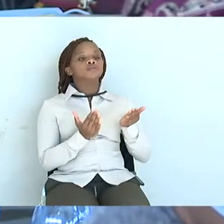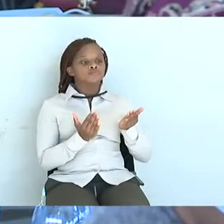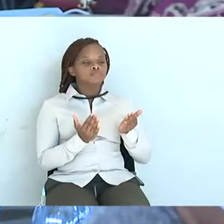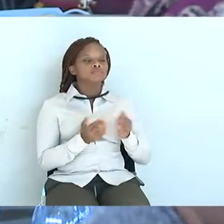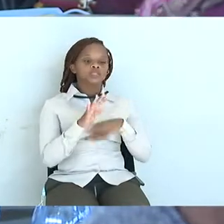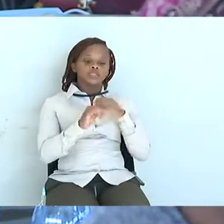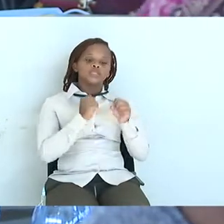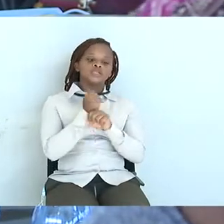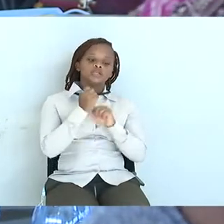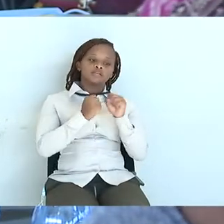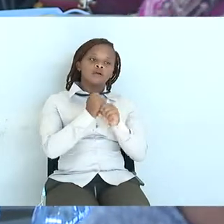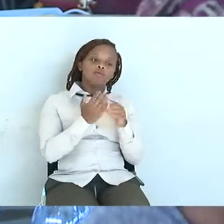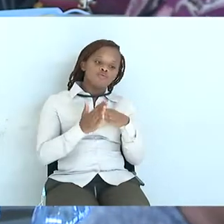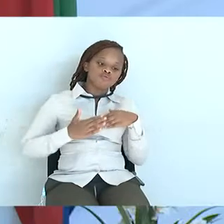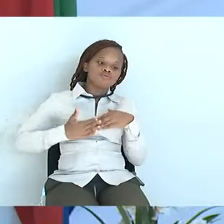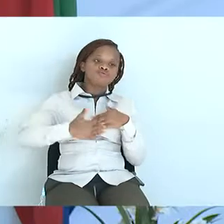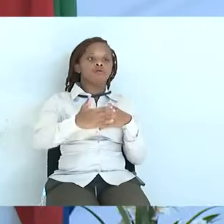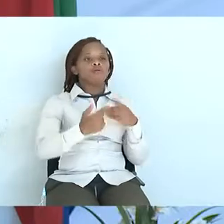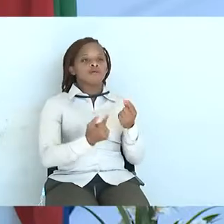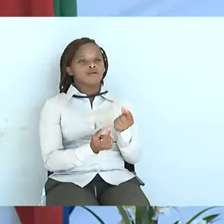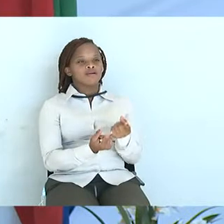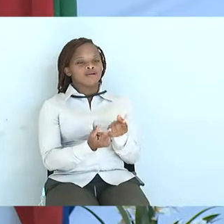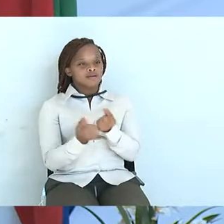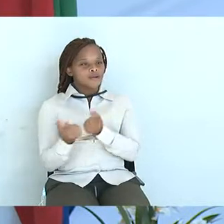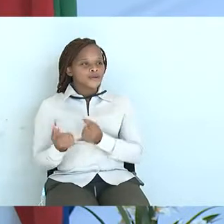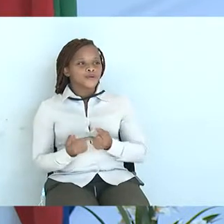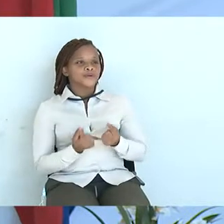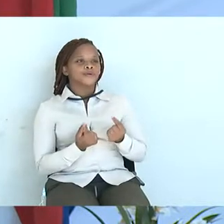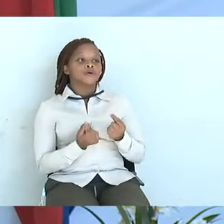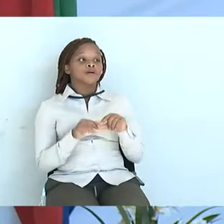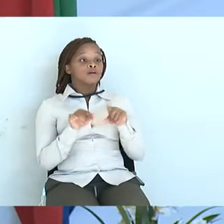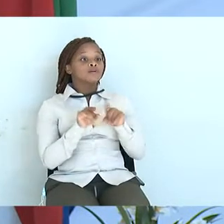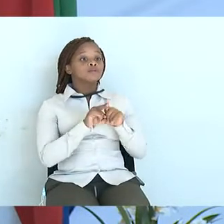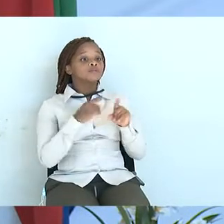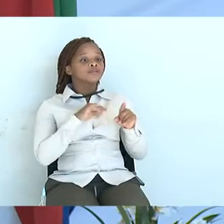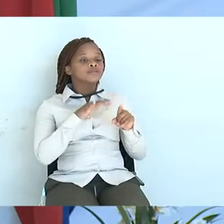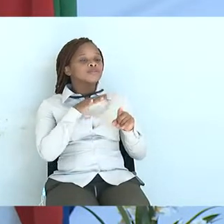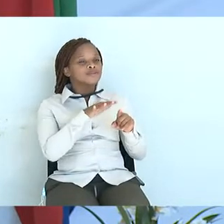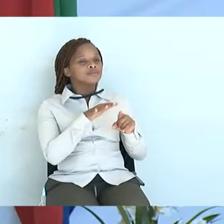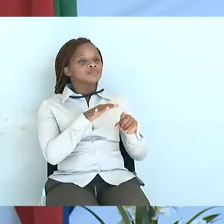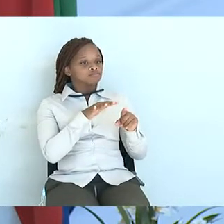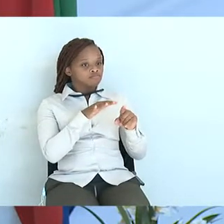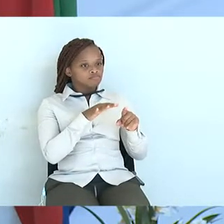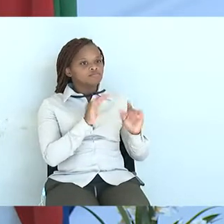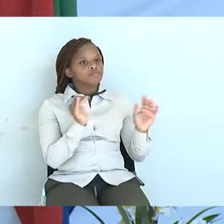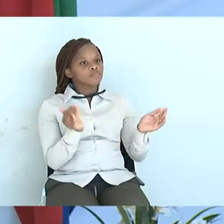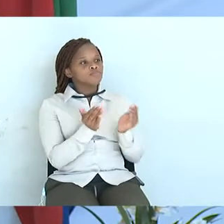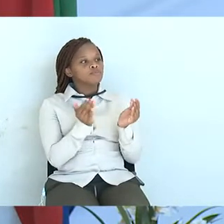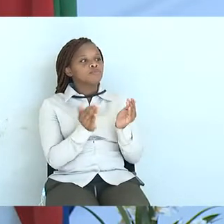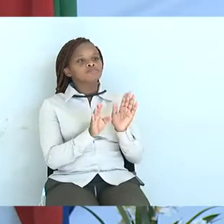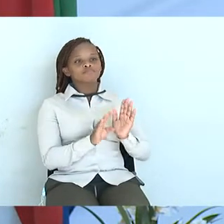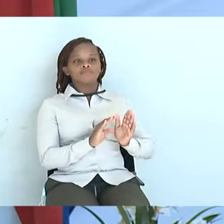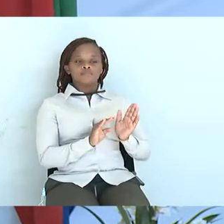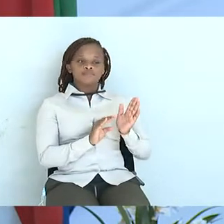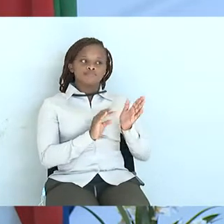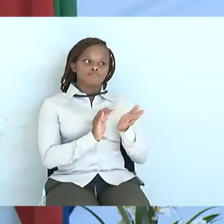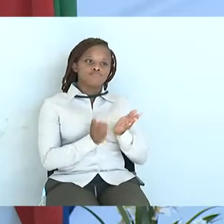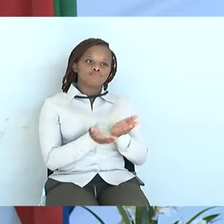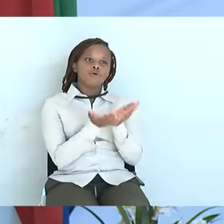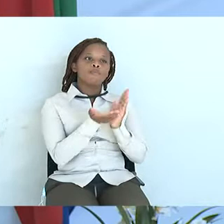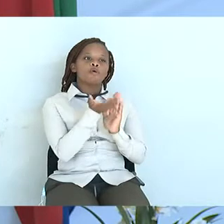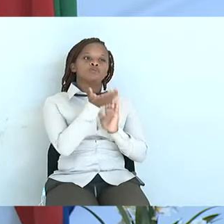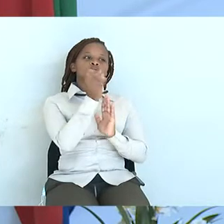energy, etc. Also, we want to promote localization of material